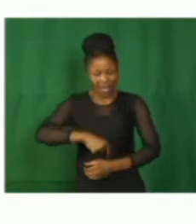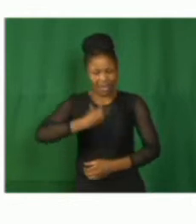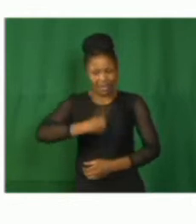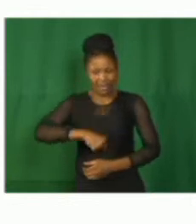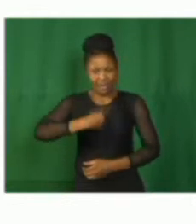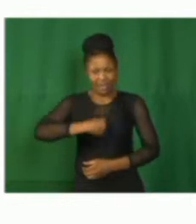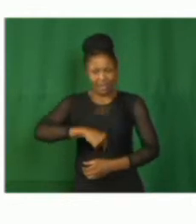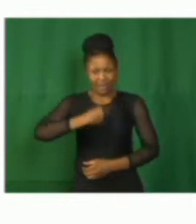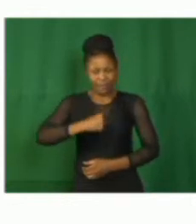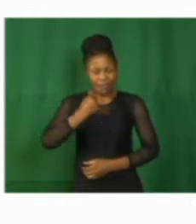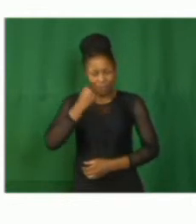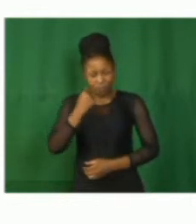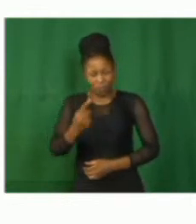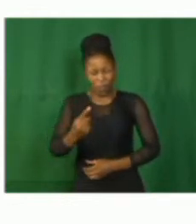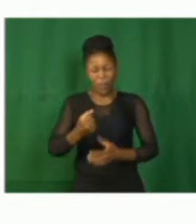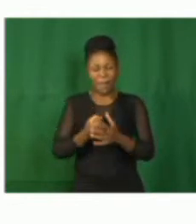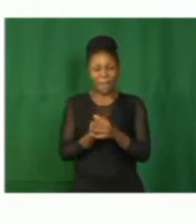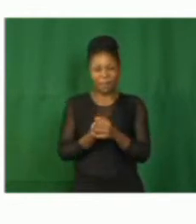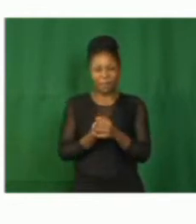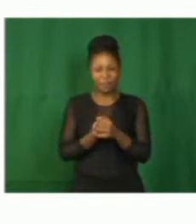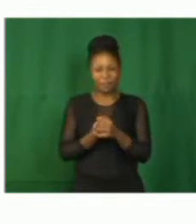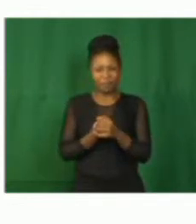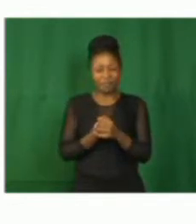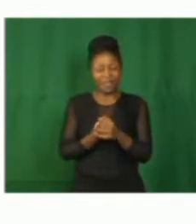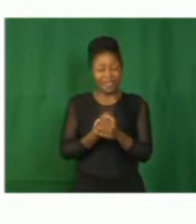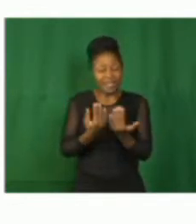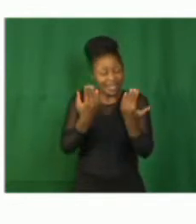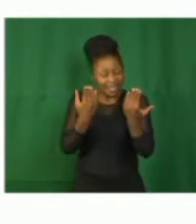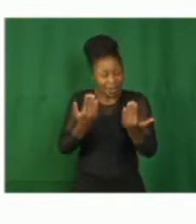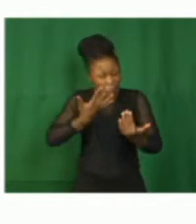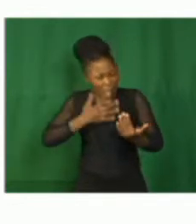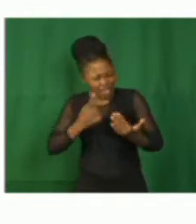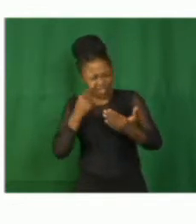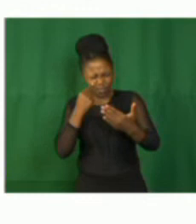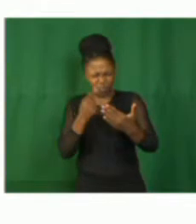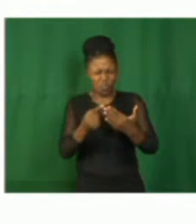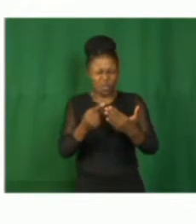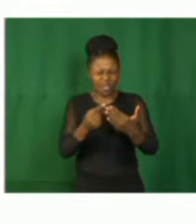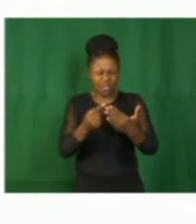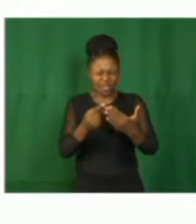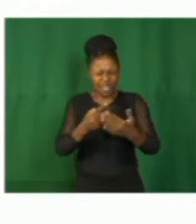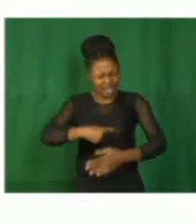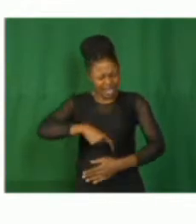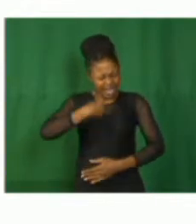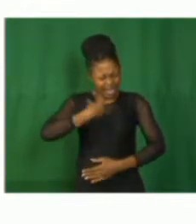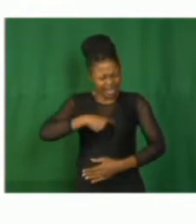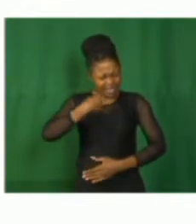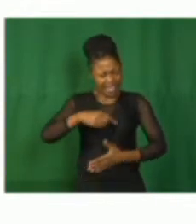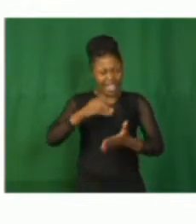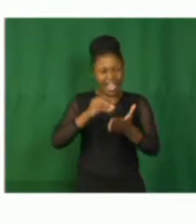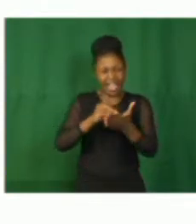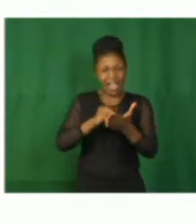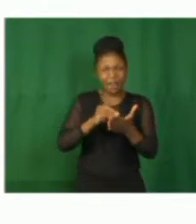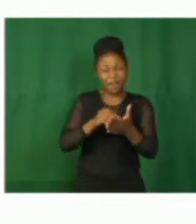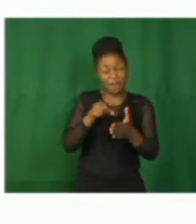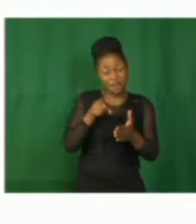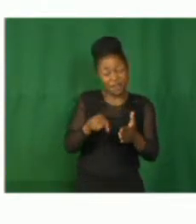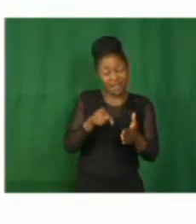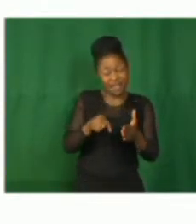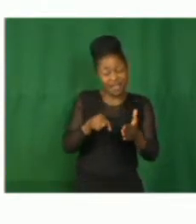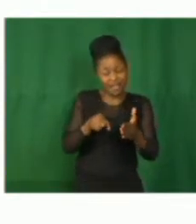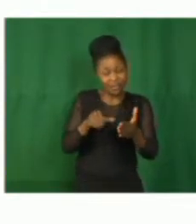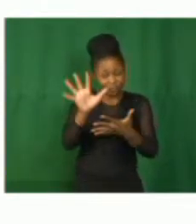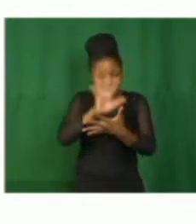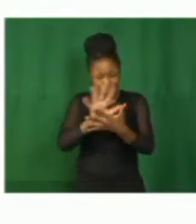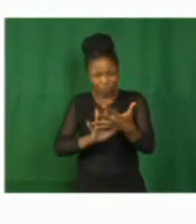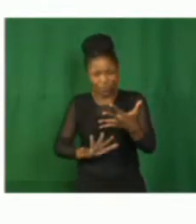characterization. We are looking at the characters that we find in this story. We find Peter. We